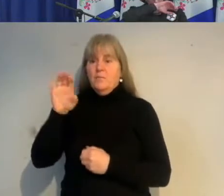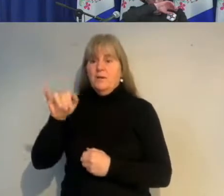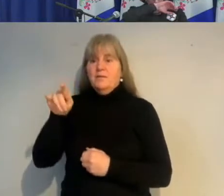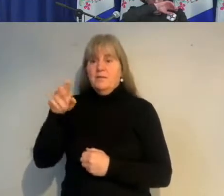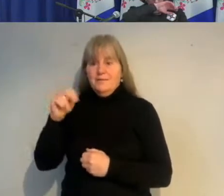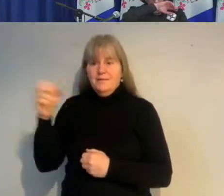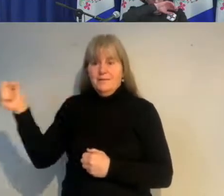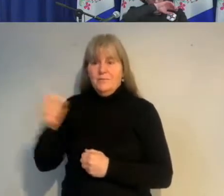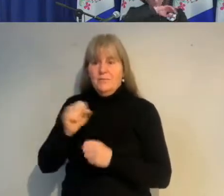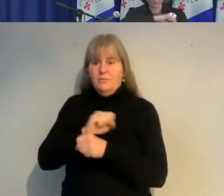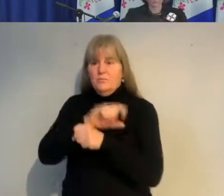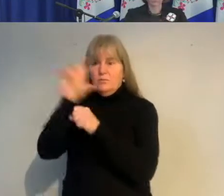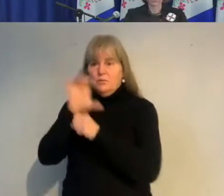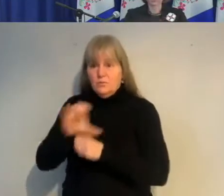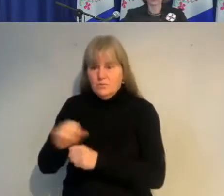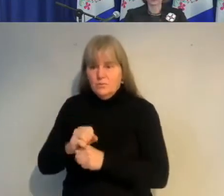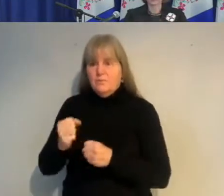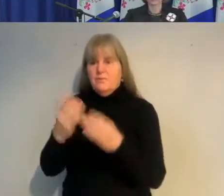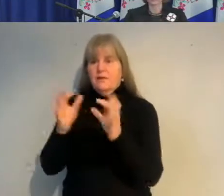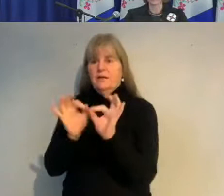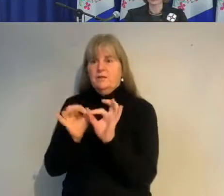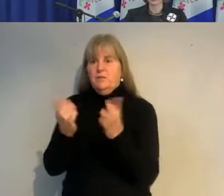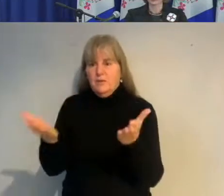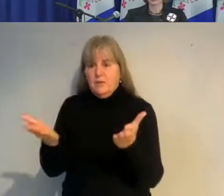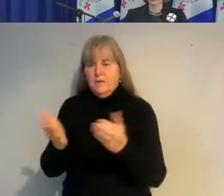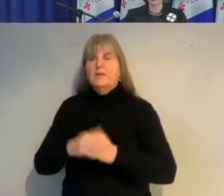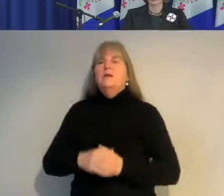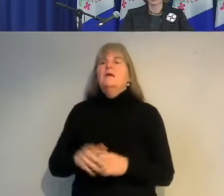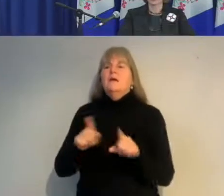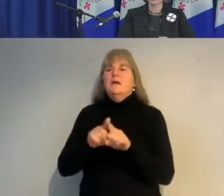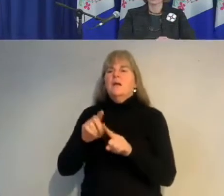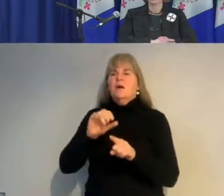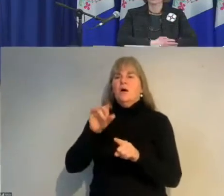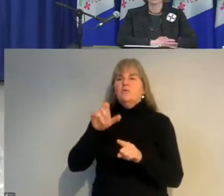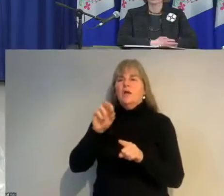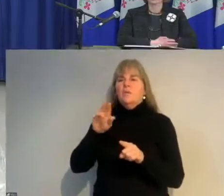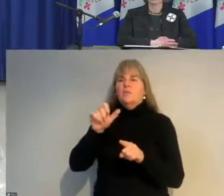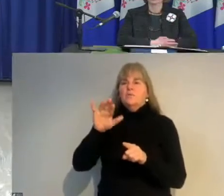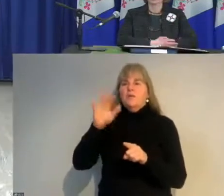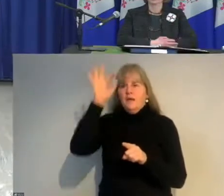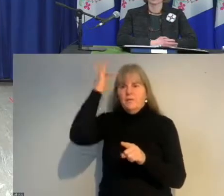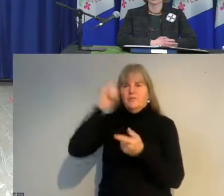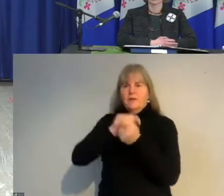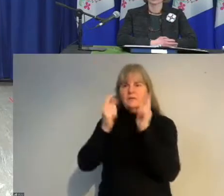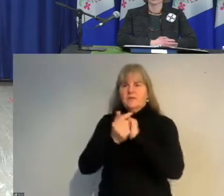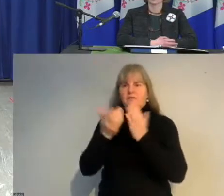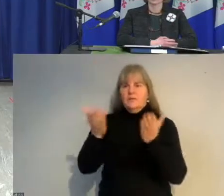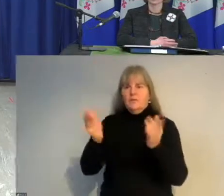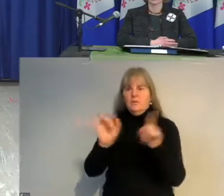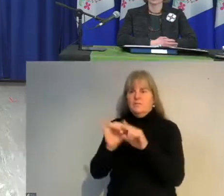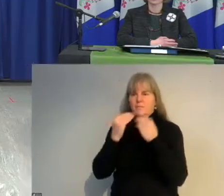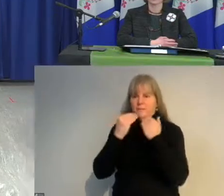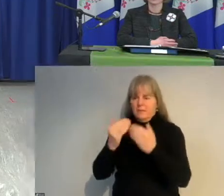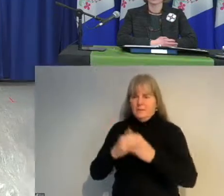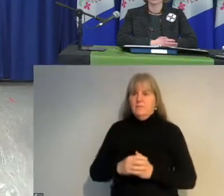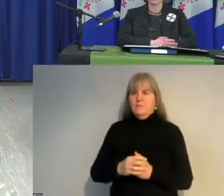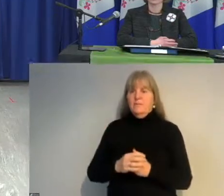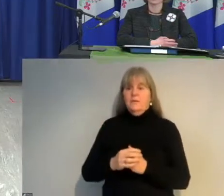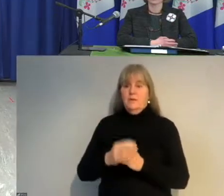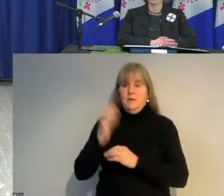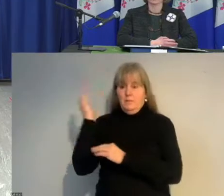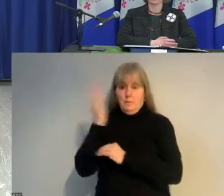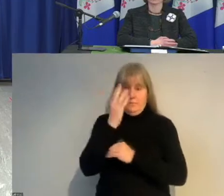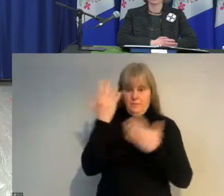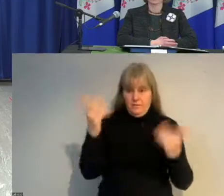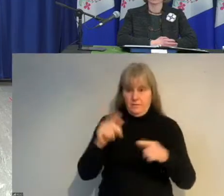Zoom and providing our ASL interpretation, and to Andre Boussier for providing our French translation. Following the remarks from our speakers,